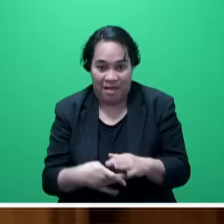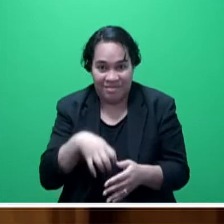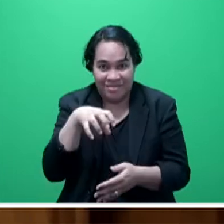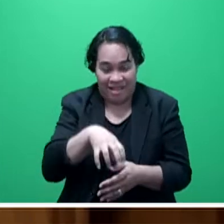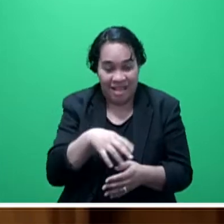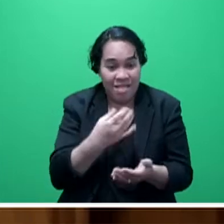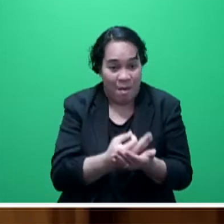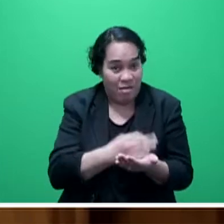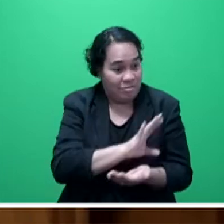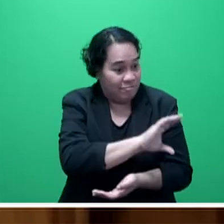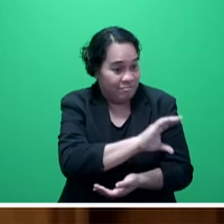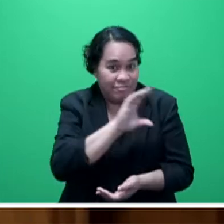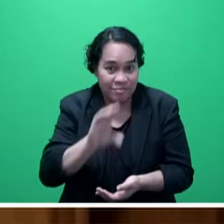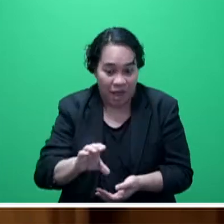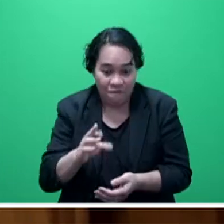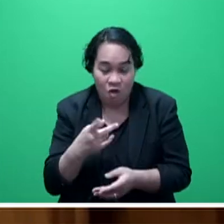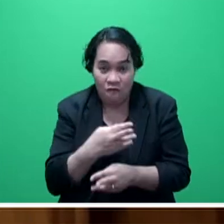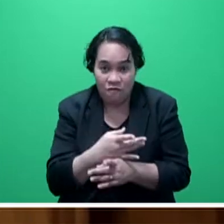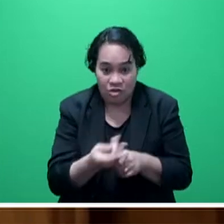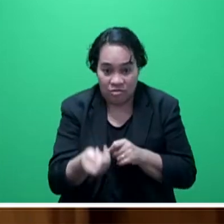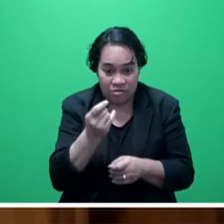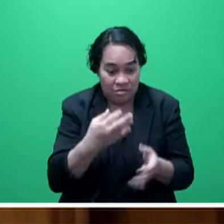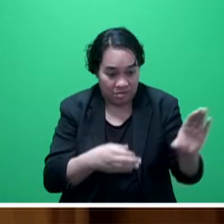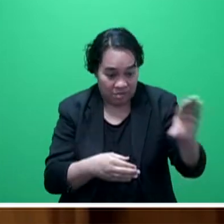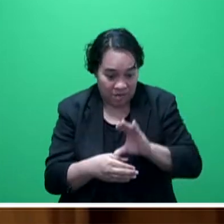allocation of the Ministry of Fisheries budget for the